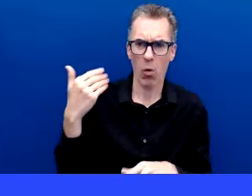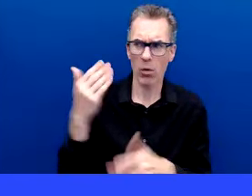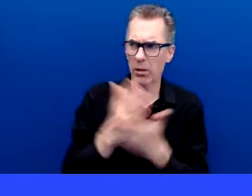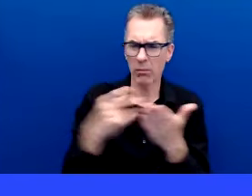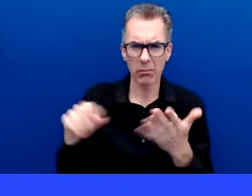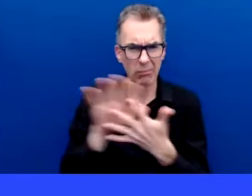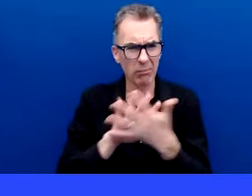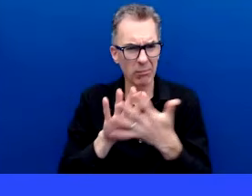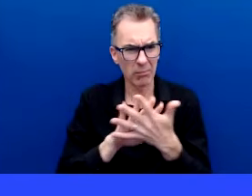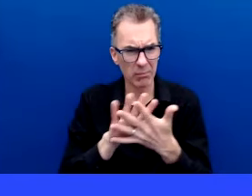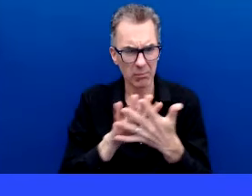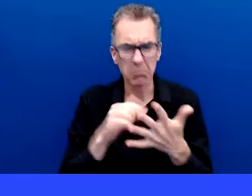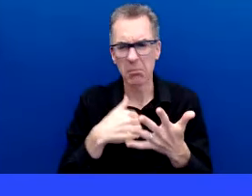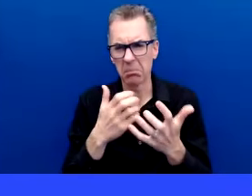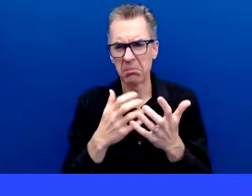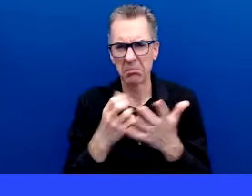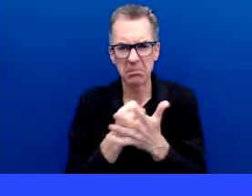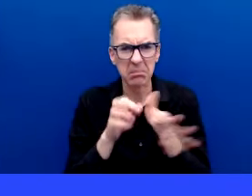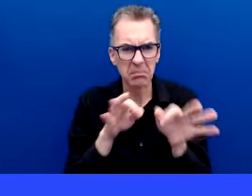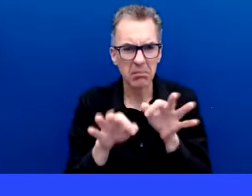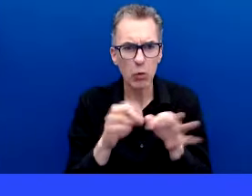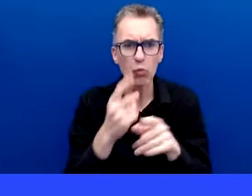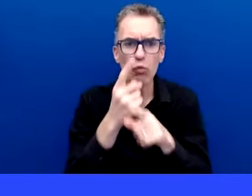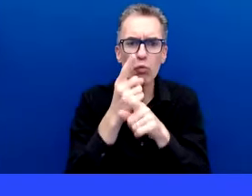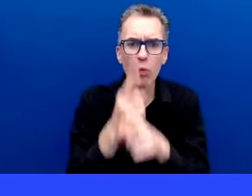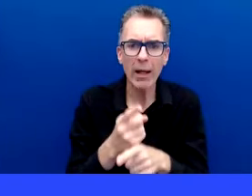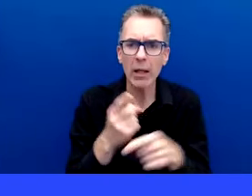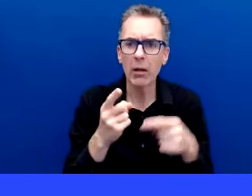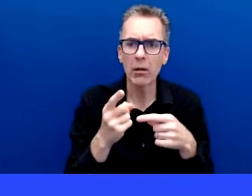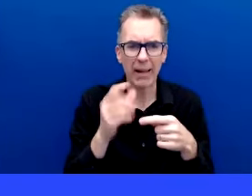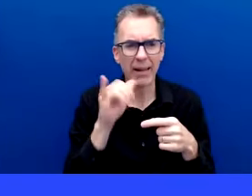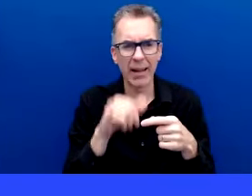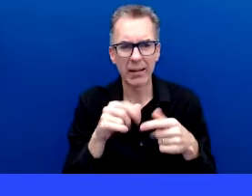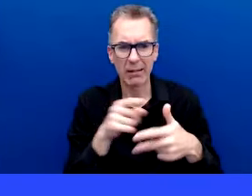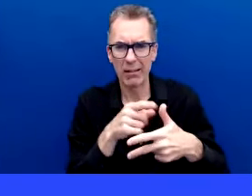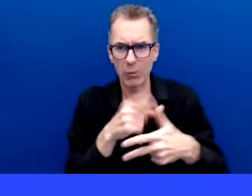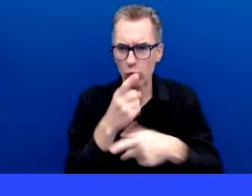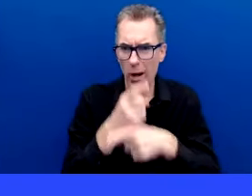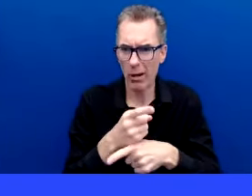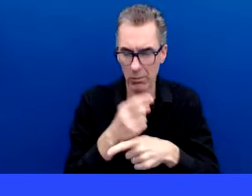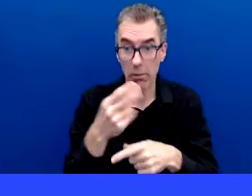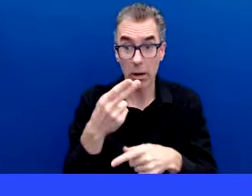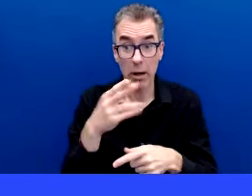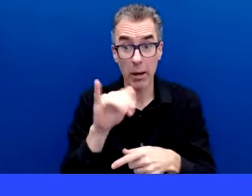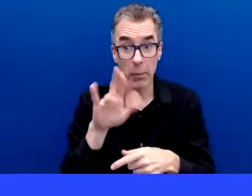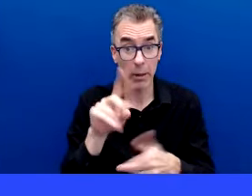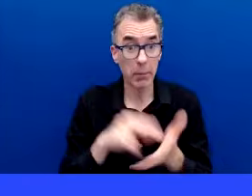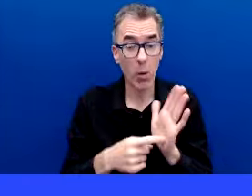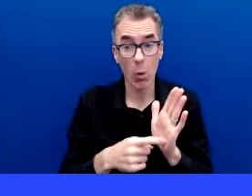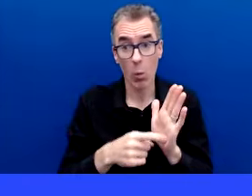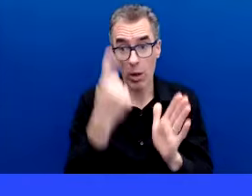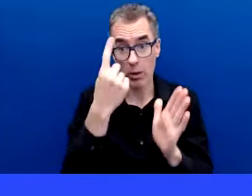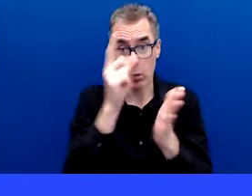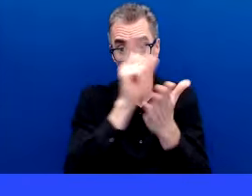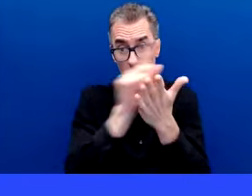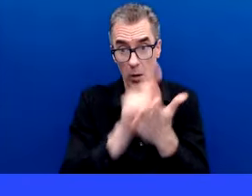uncertainty about that. So what is considered regular? For hybrid courses, regular would be once a week, but that's because